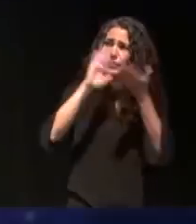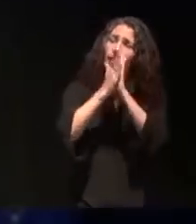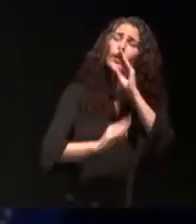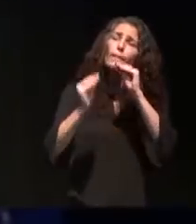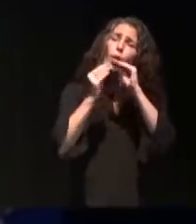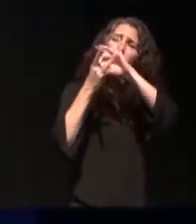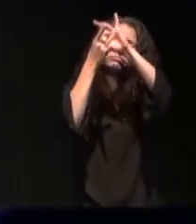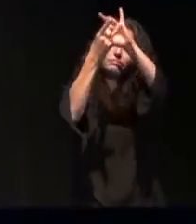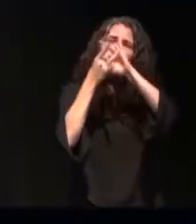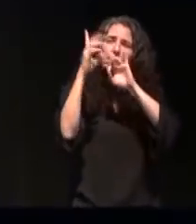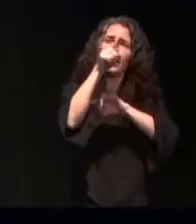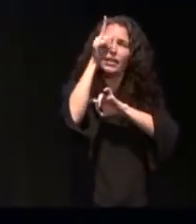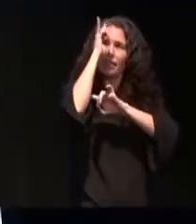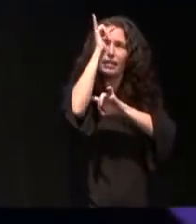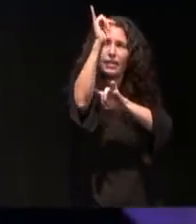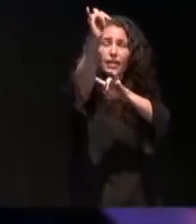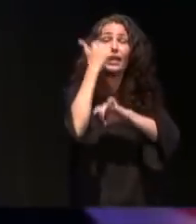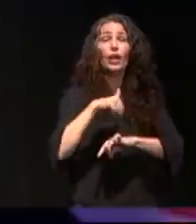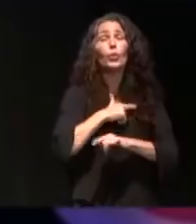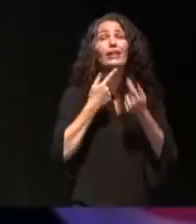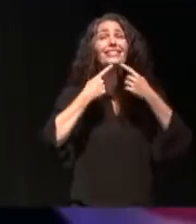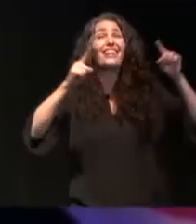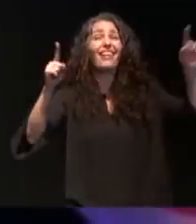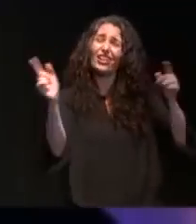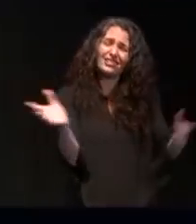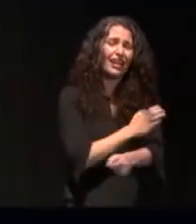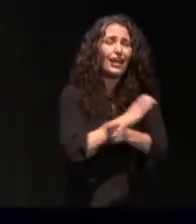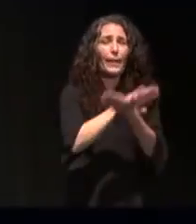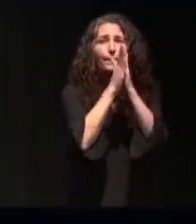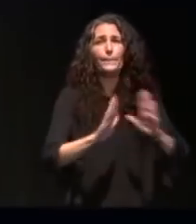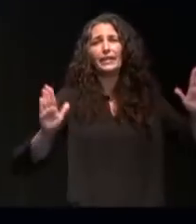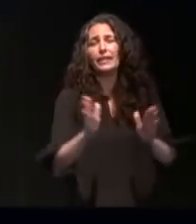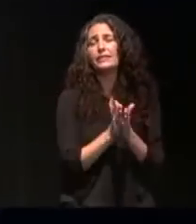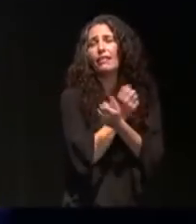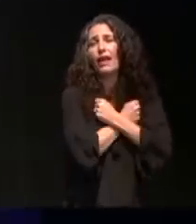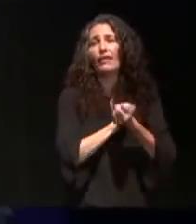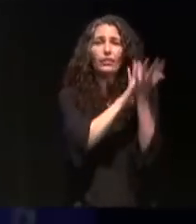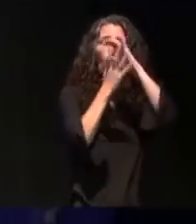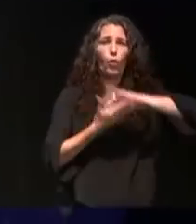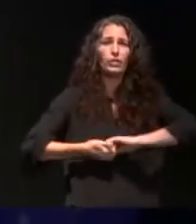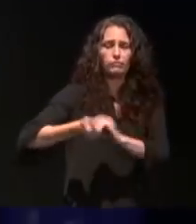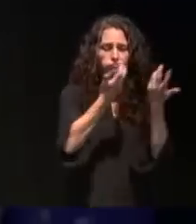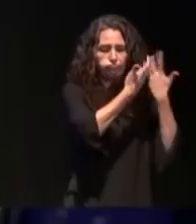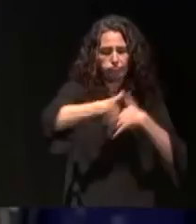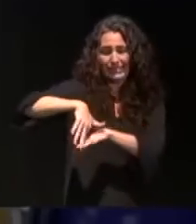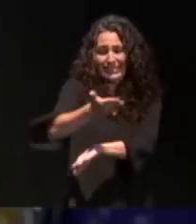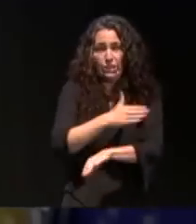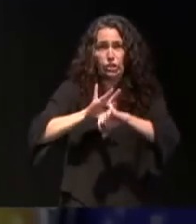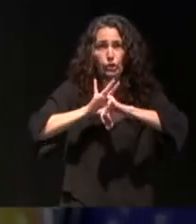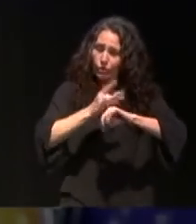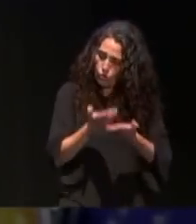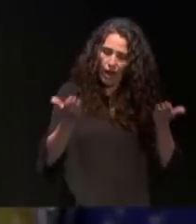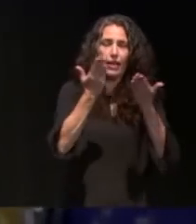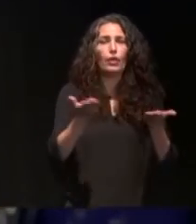more in tune with the infinite, that we may declare dynamic peace and love and wholeness and harmony on earth right where